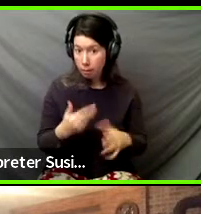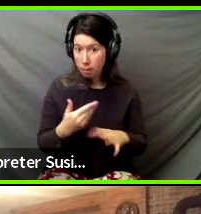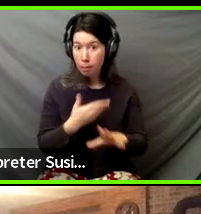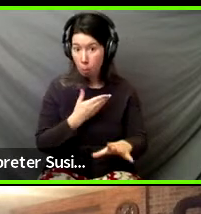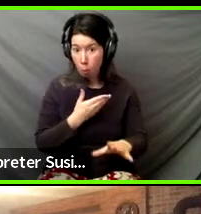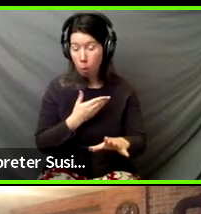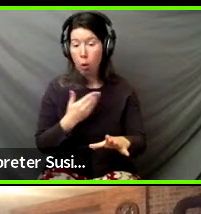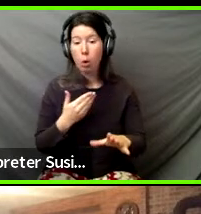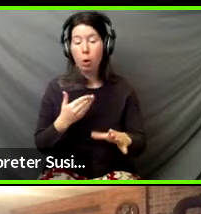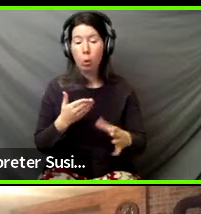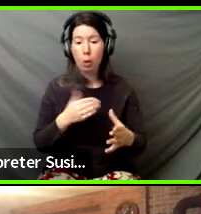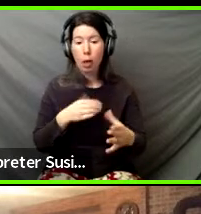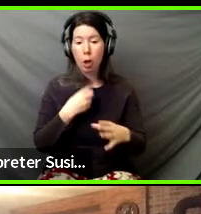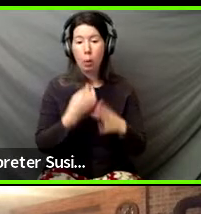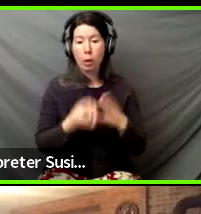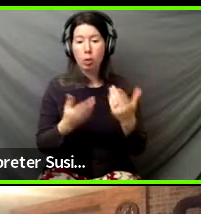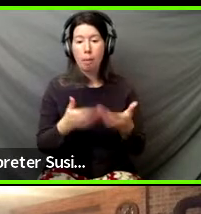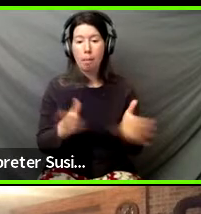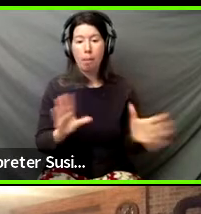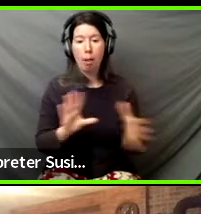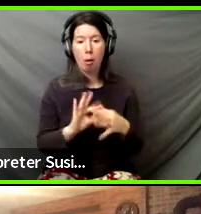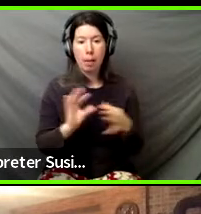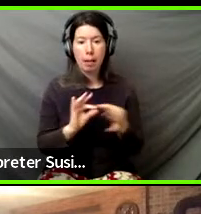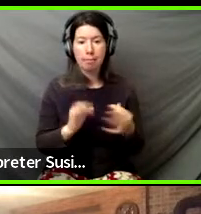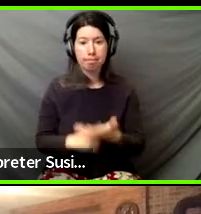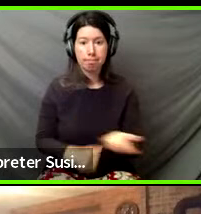into public comment.